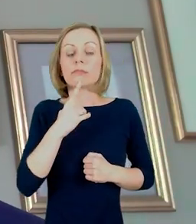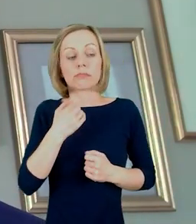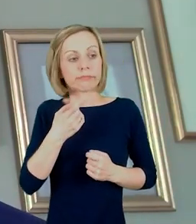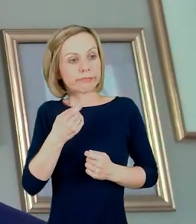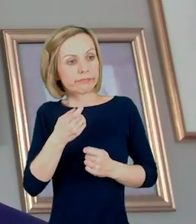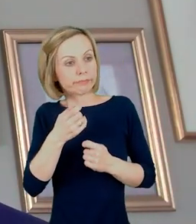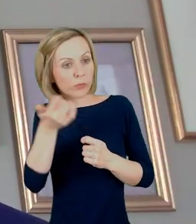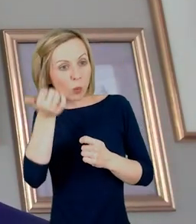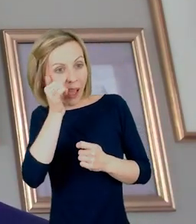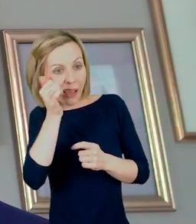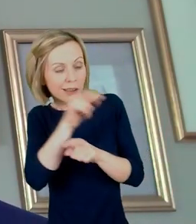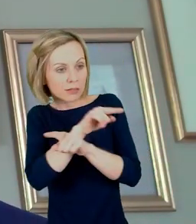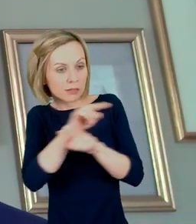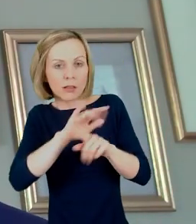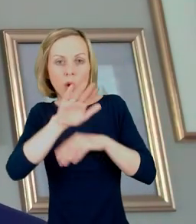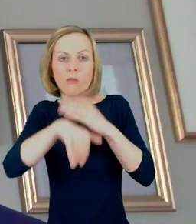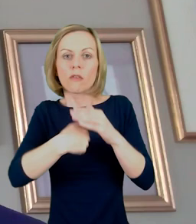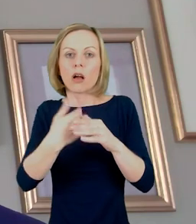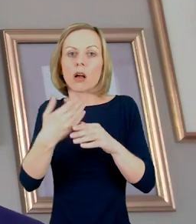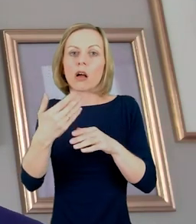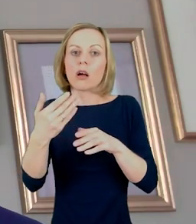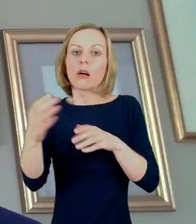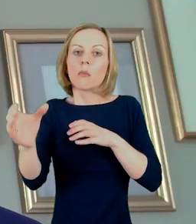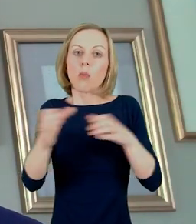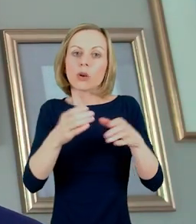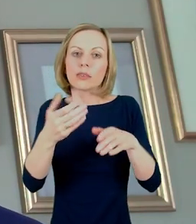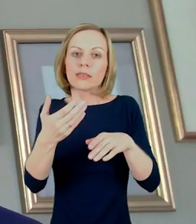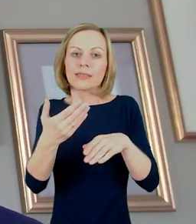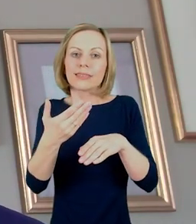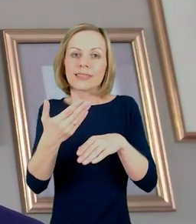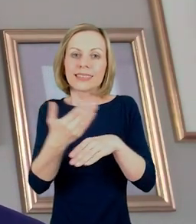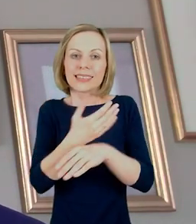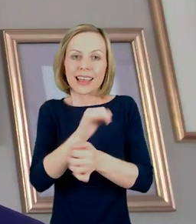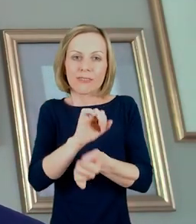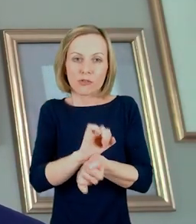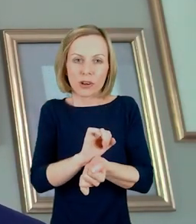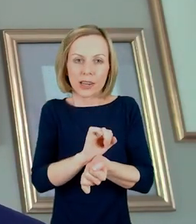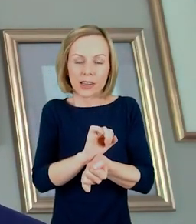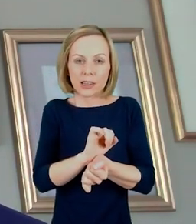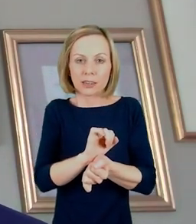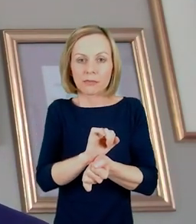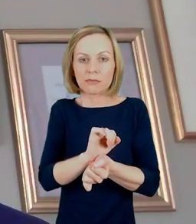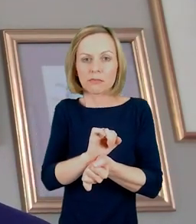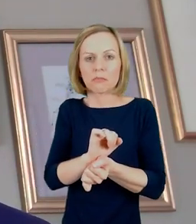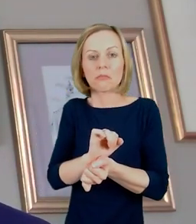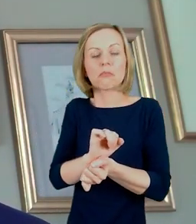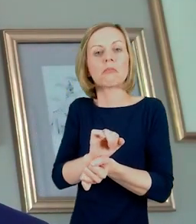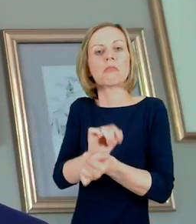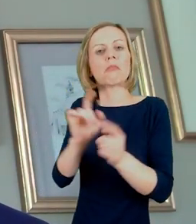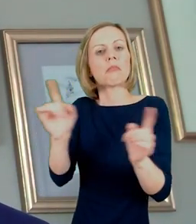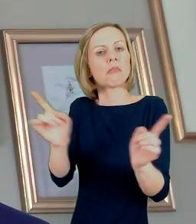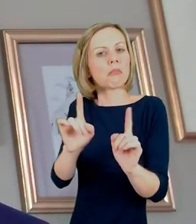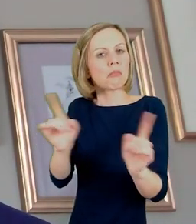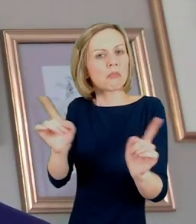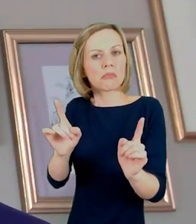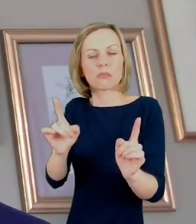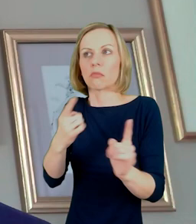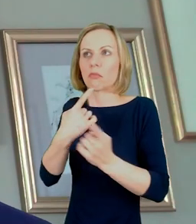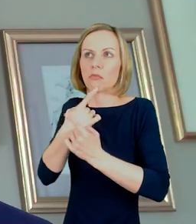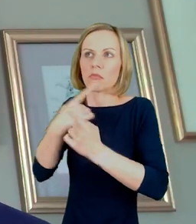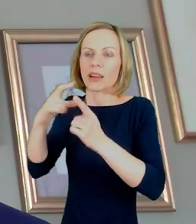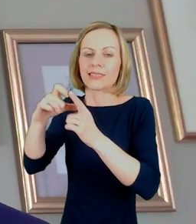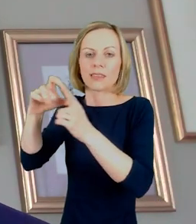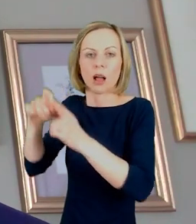my province. This has involved resourcing diocesan presidents and speaking to